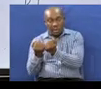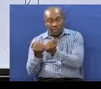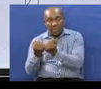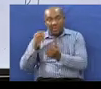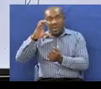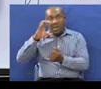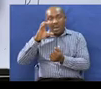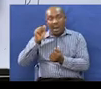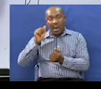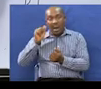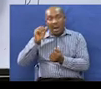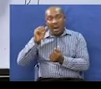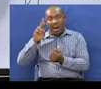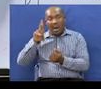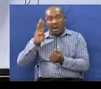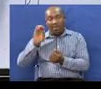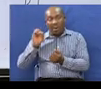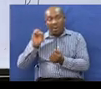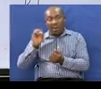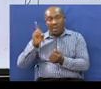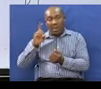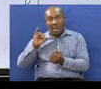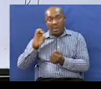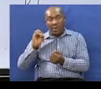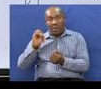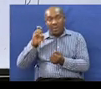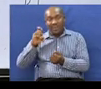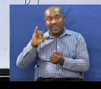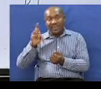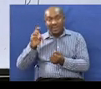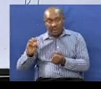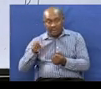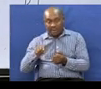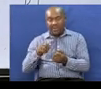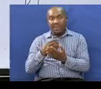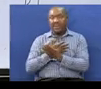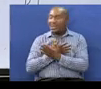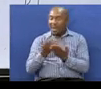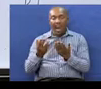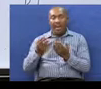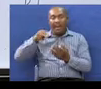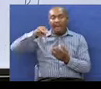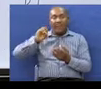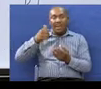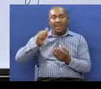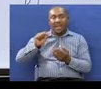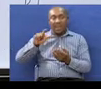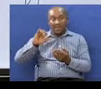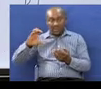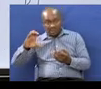Carbon dioxide. This is acidic oxide or non-metallic oxide.